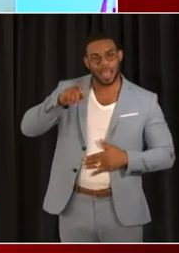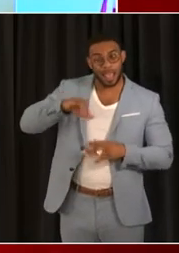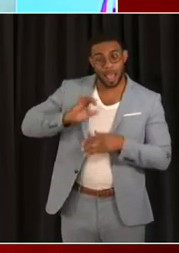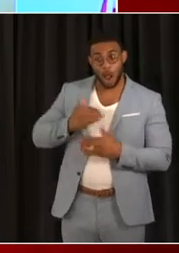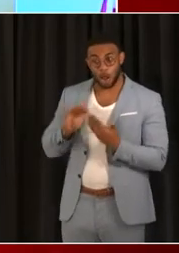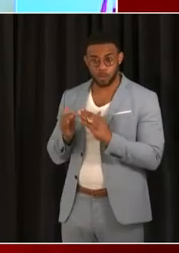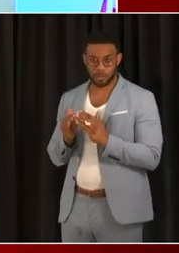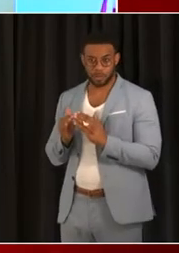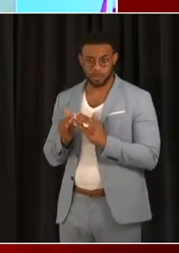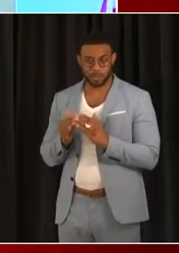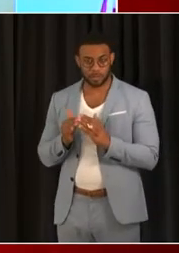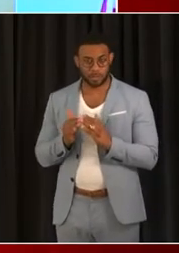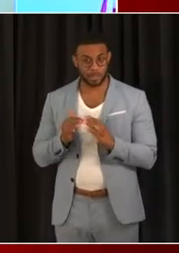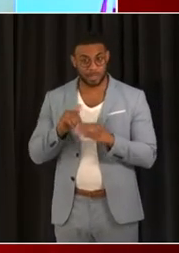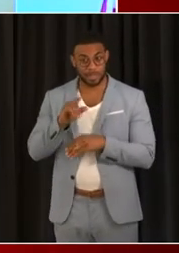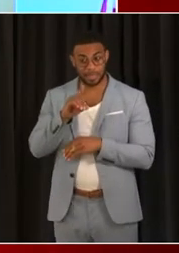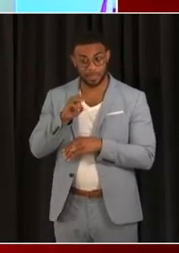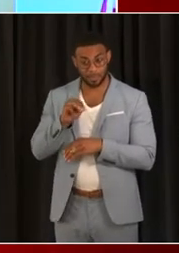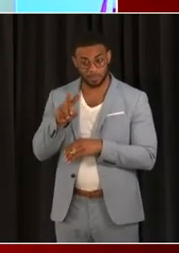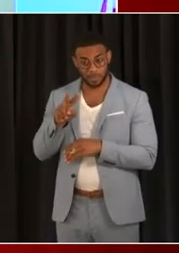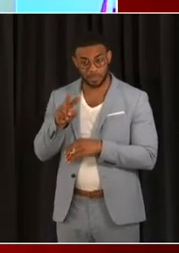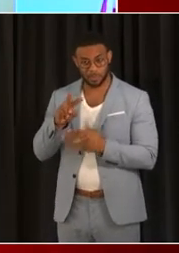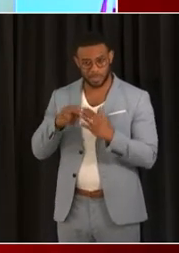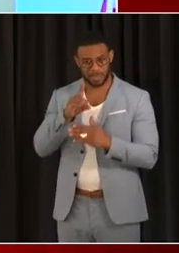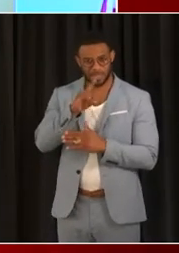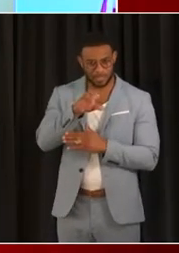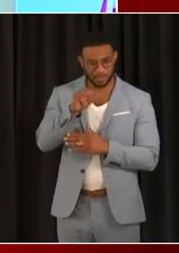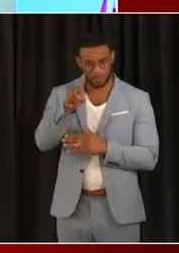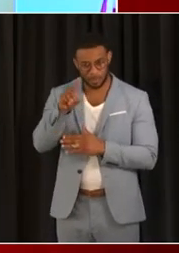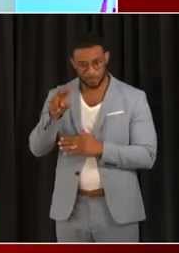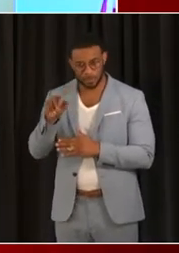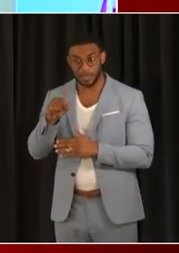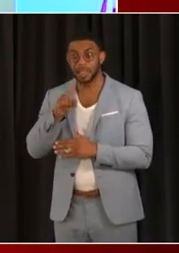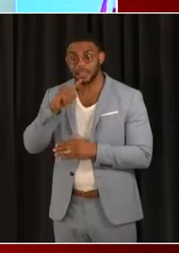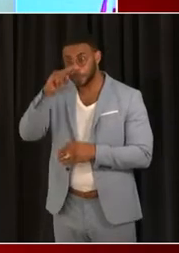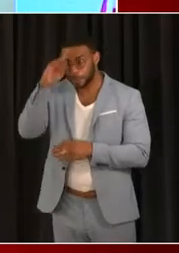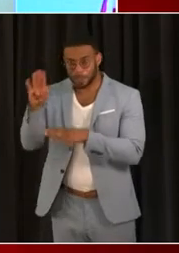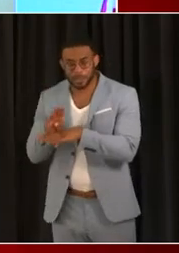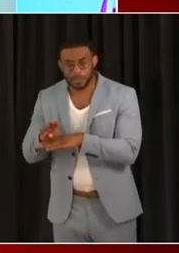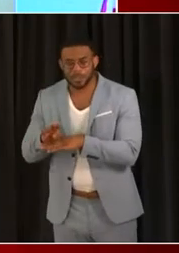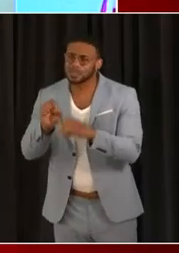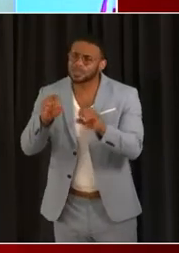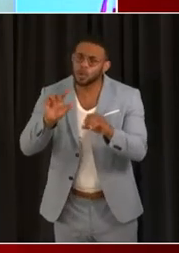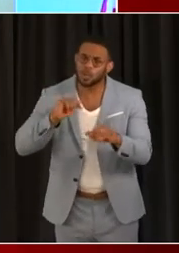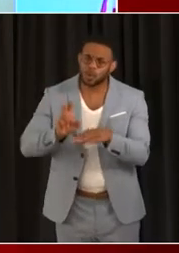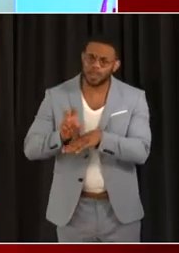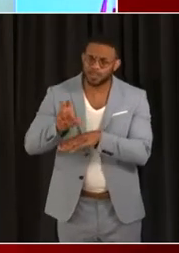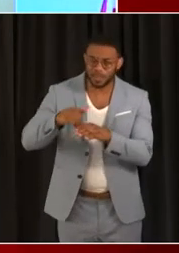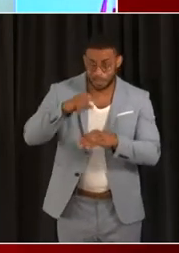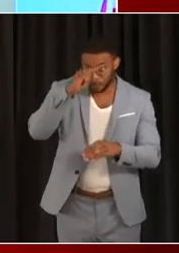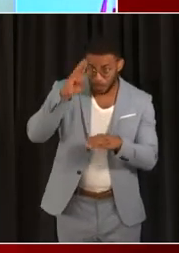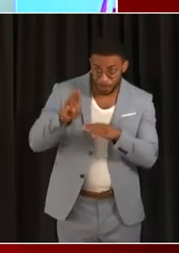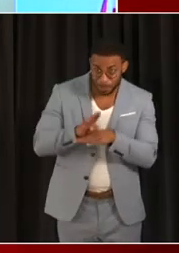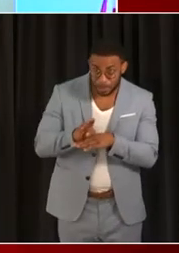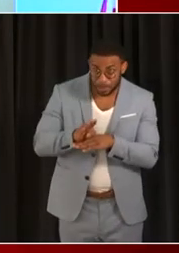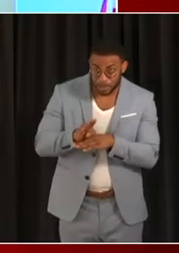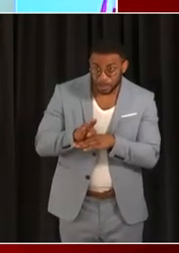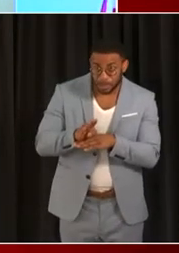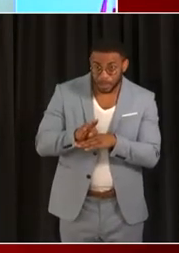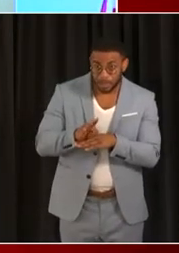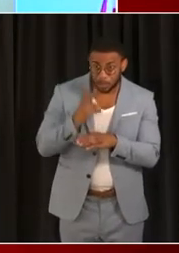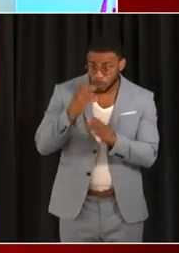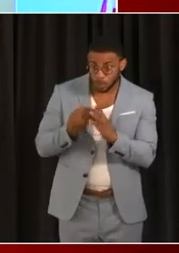our community, in the DMV, is black business. And so when we invest in black business